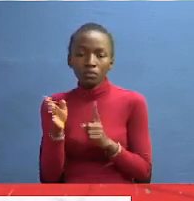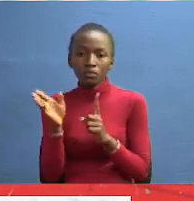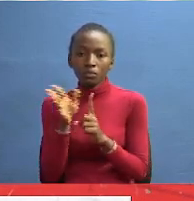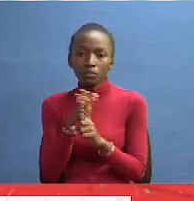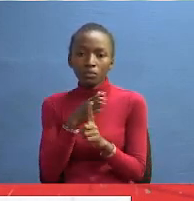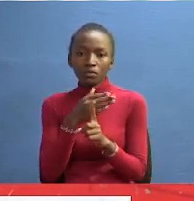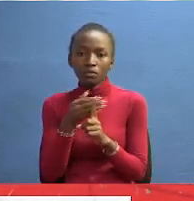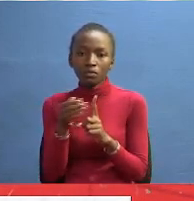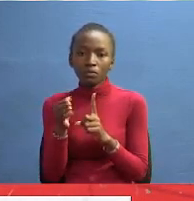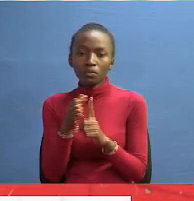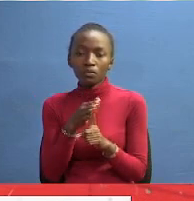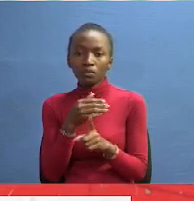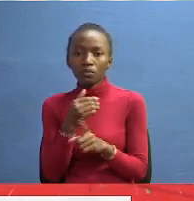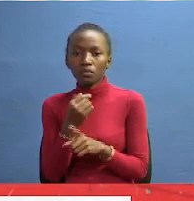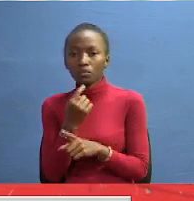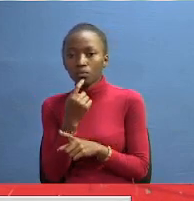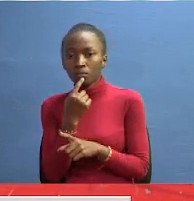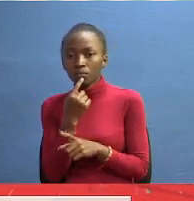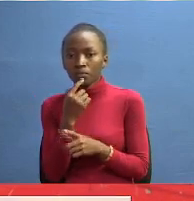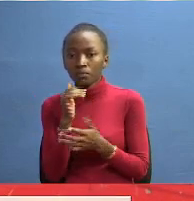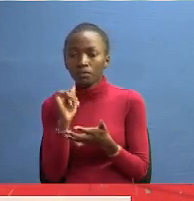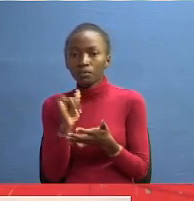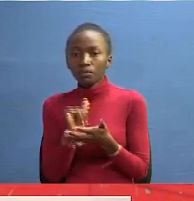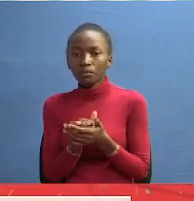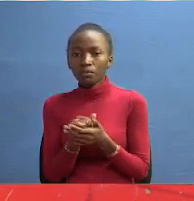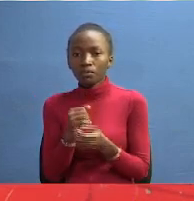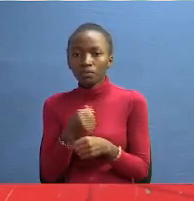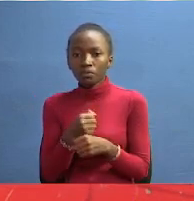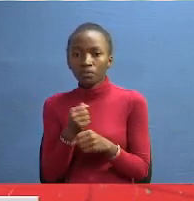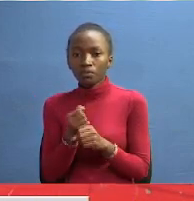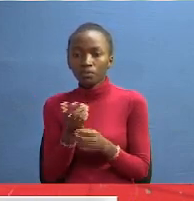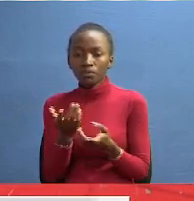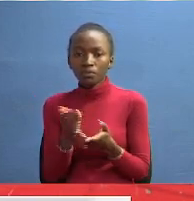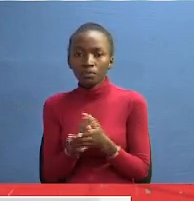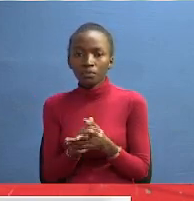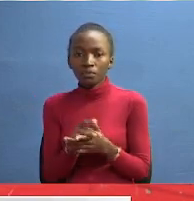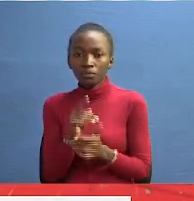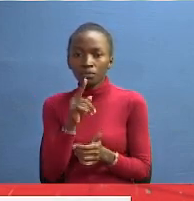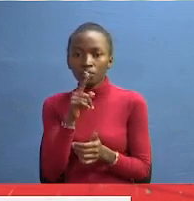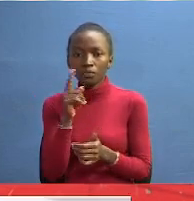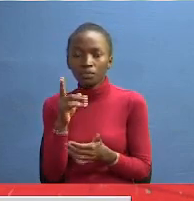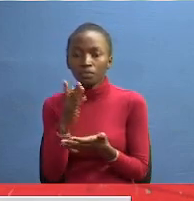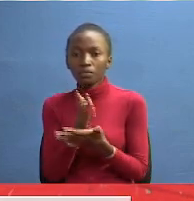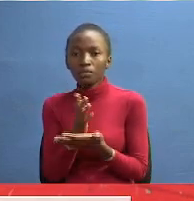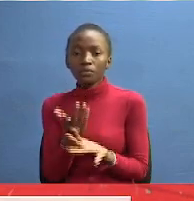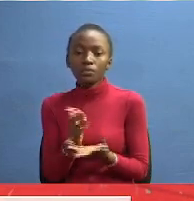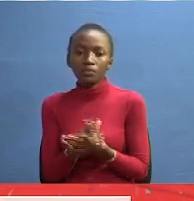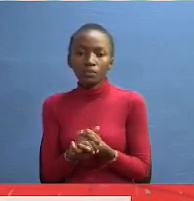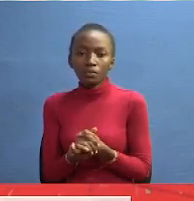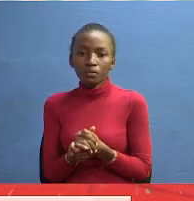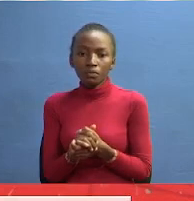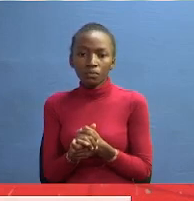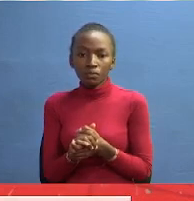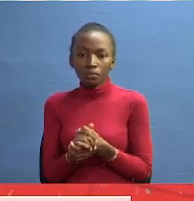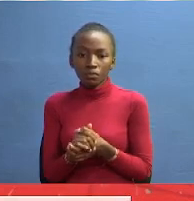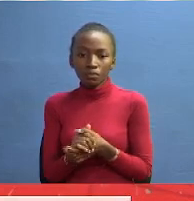late President Moi that they would make their threats true unless he would comply. It was at that point